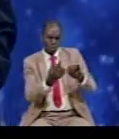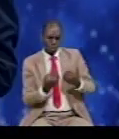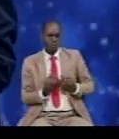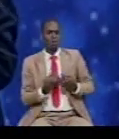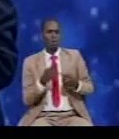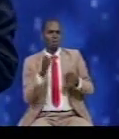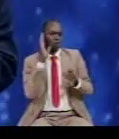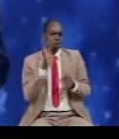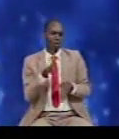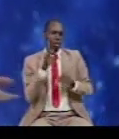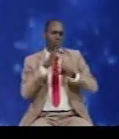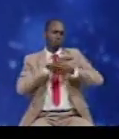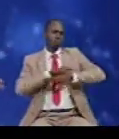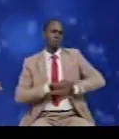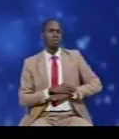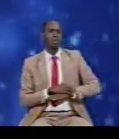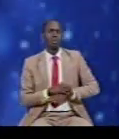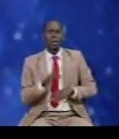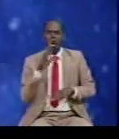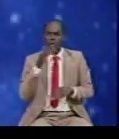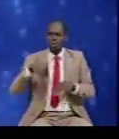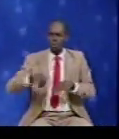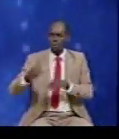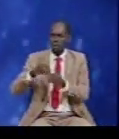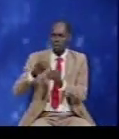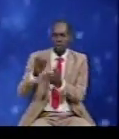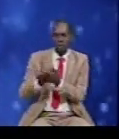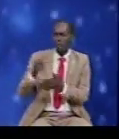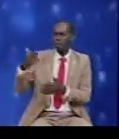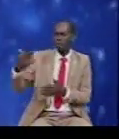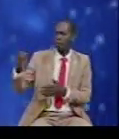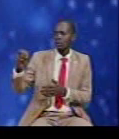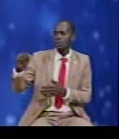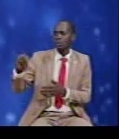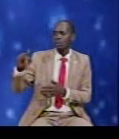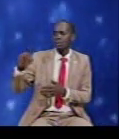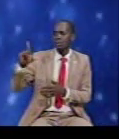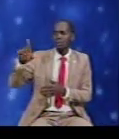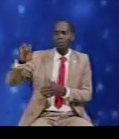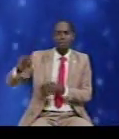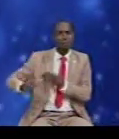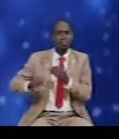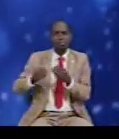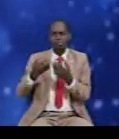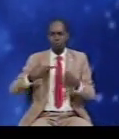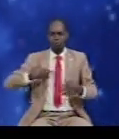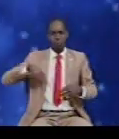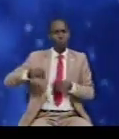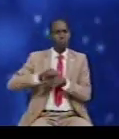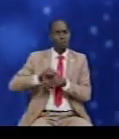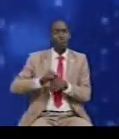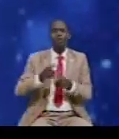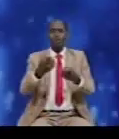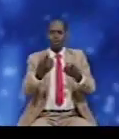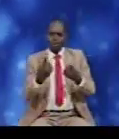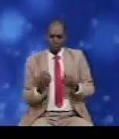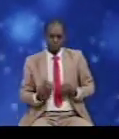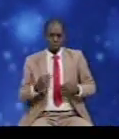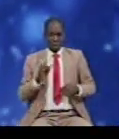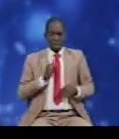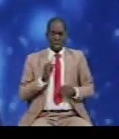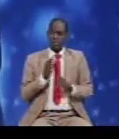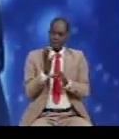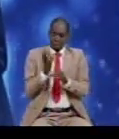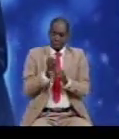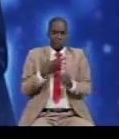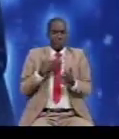religion and you're still trouble? Come, I found it. I got it. All my troubles are over, and all the